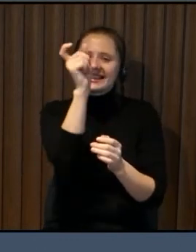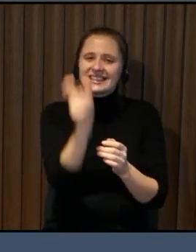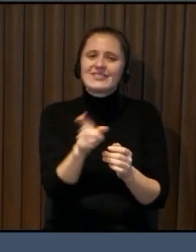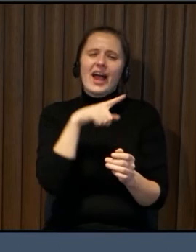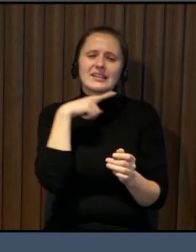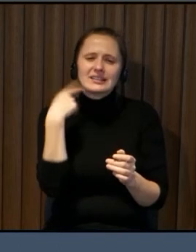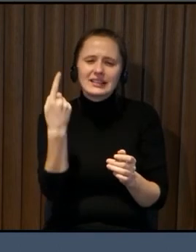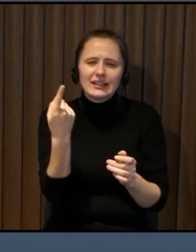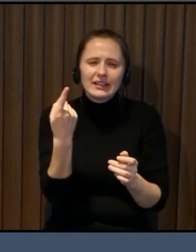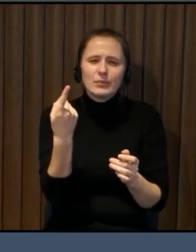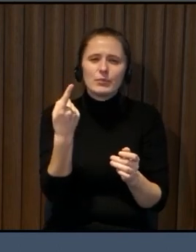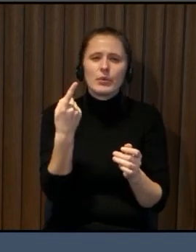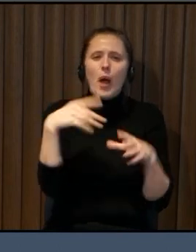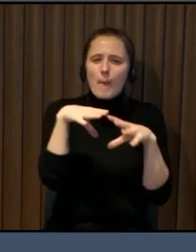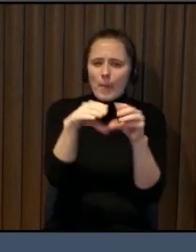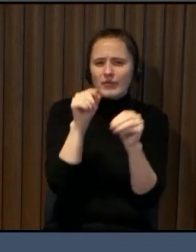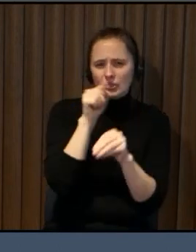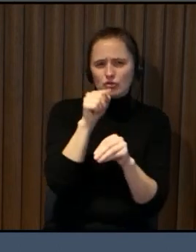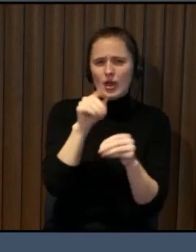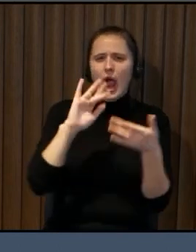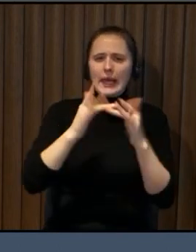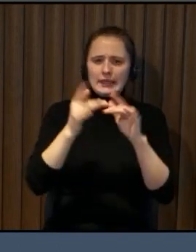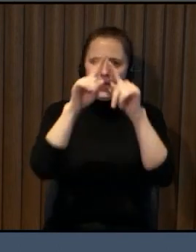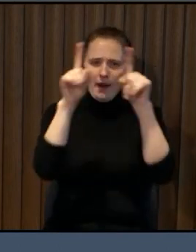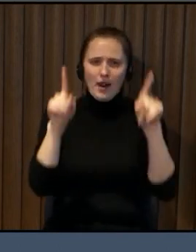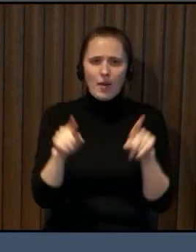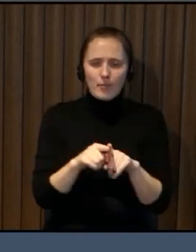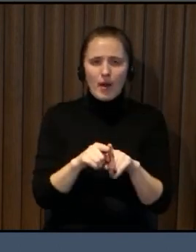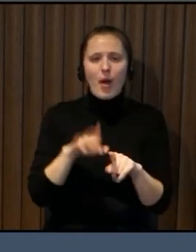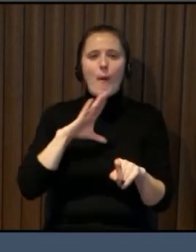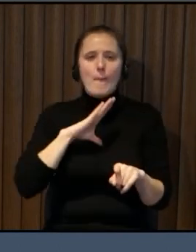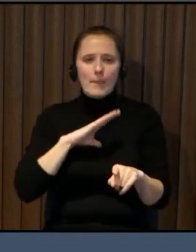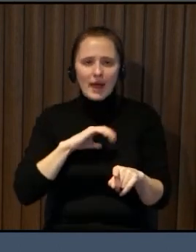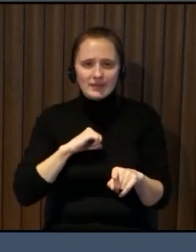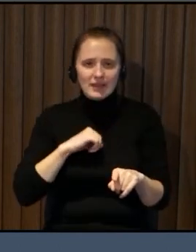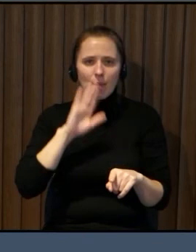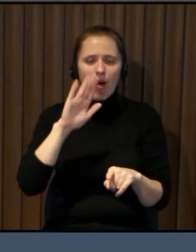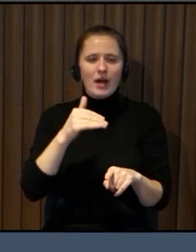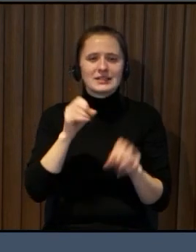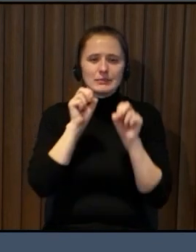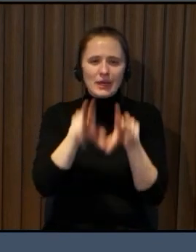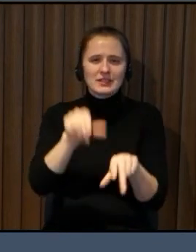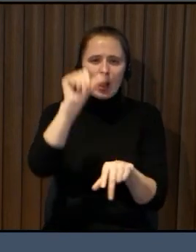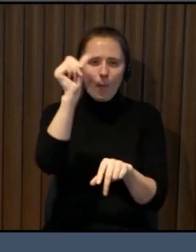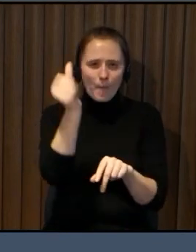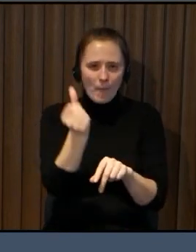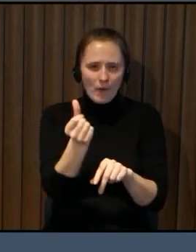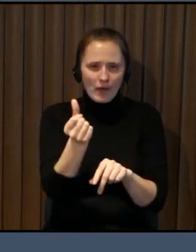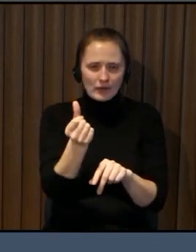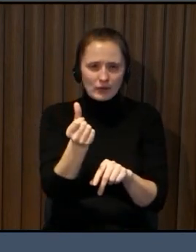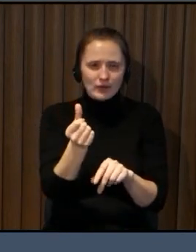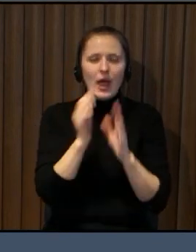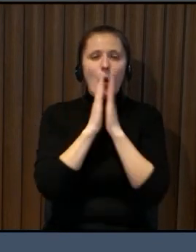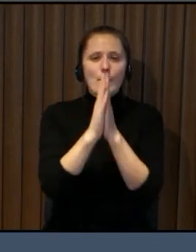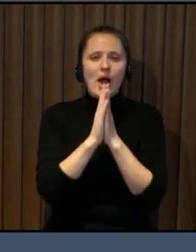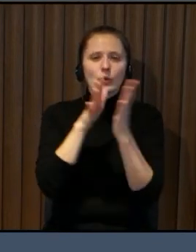people will be doing, the scenarios, what people will be doing in this page. And then with sorting methods or